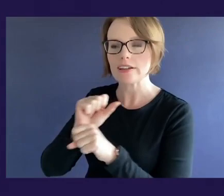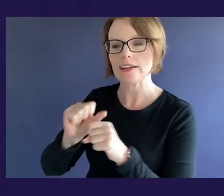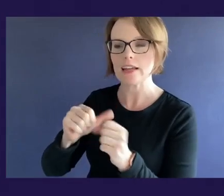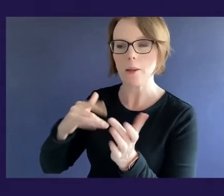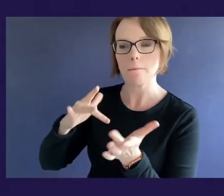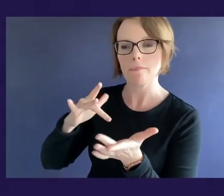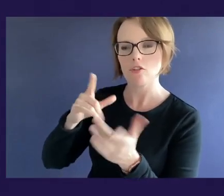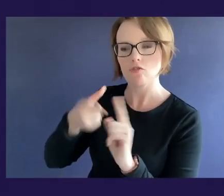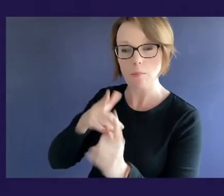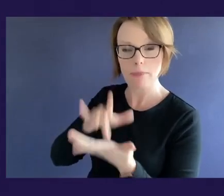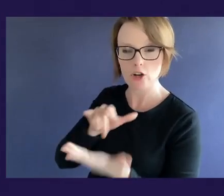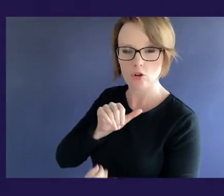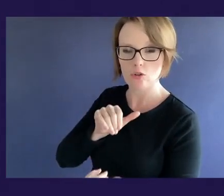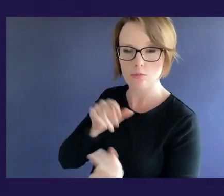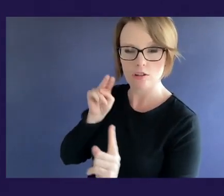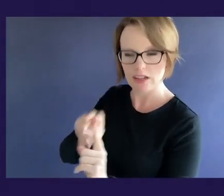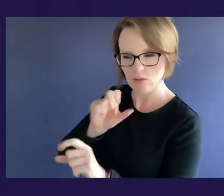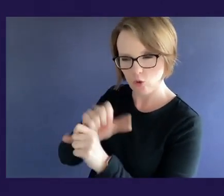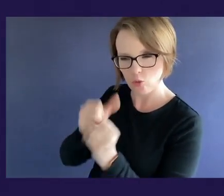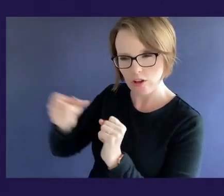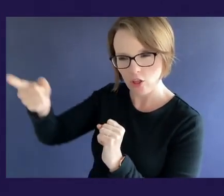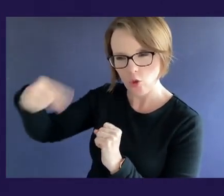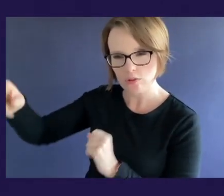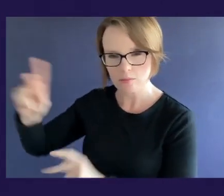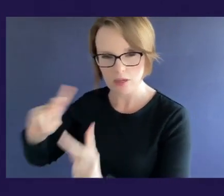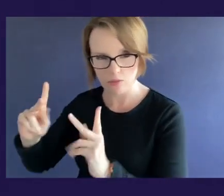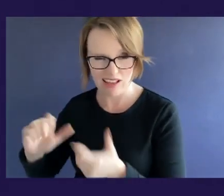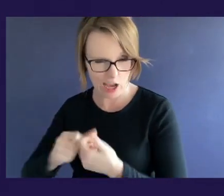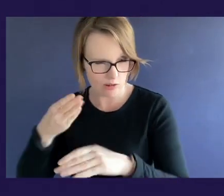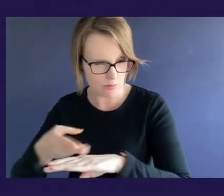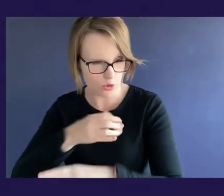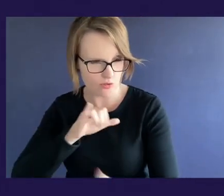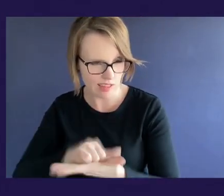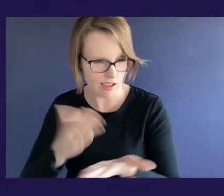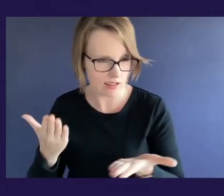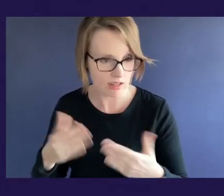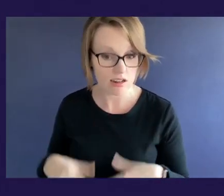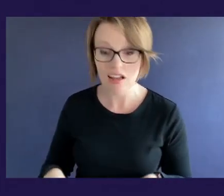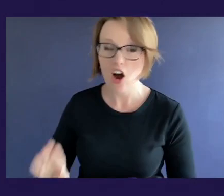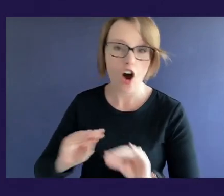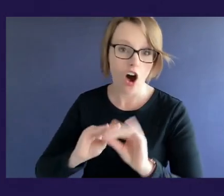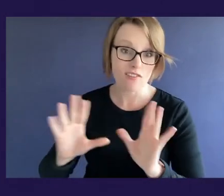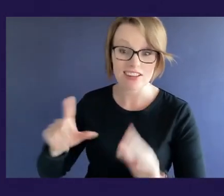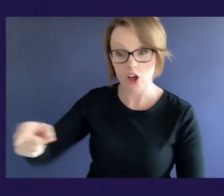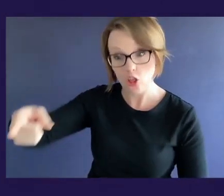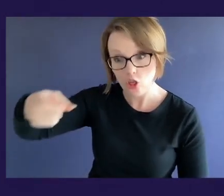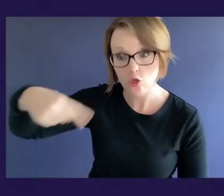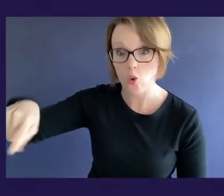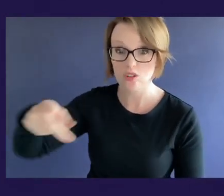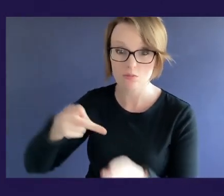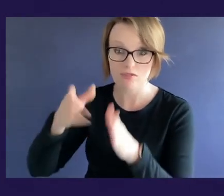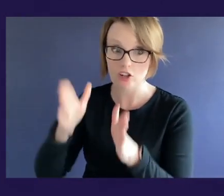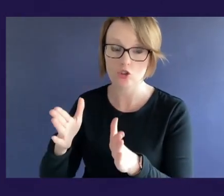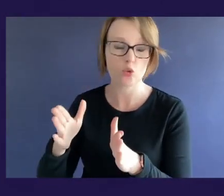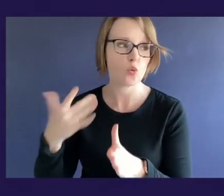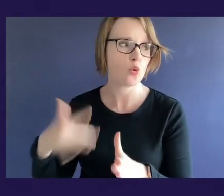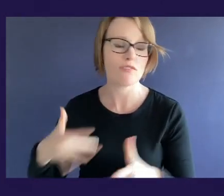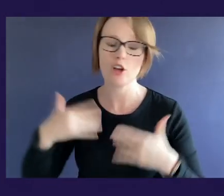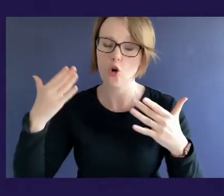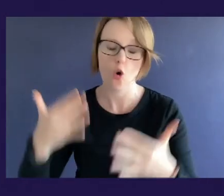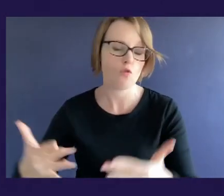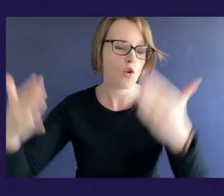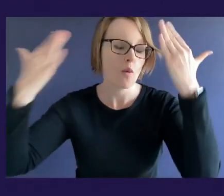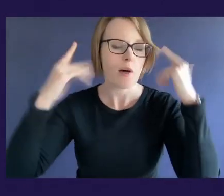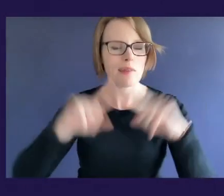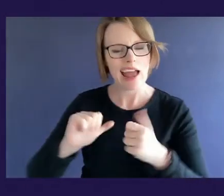reach. How do we do that better? And knowing that these are very overwhelmed professionals too. So I don't know if any of the three of you want to comment on